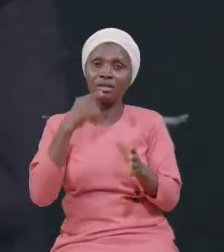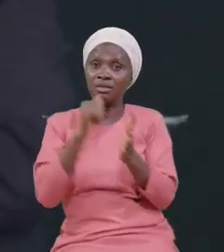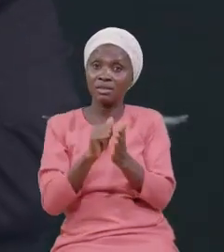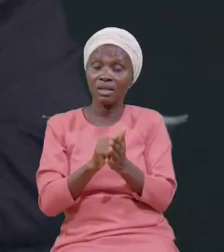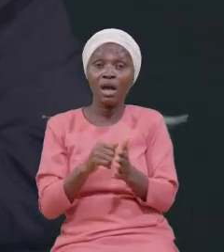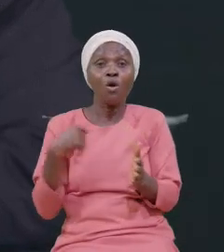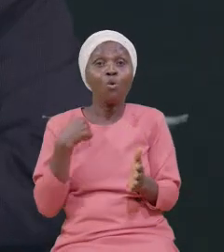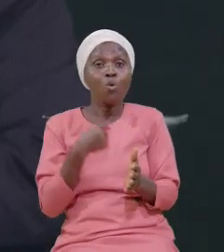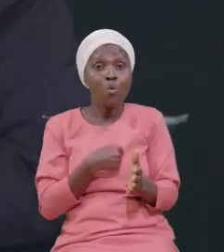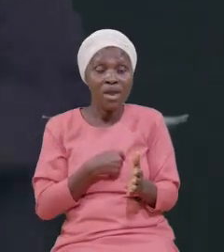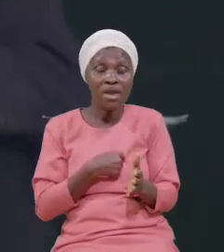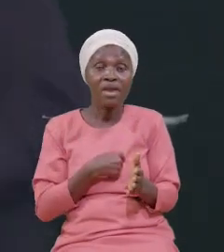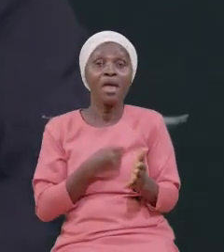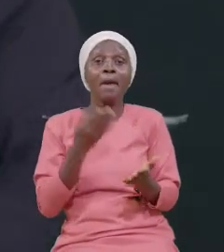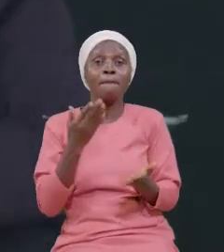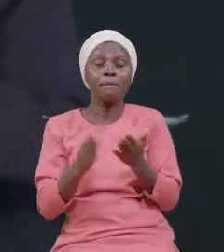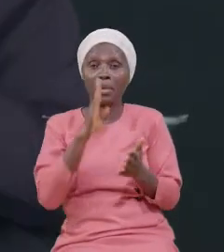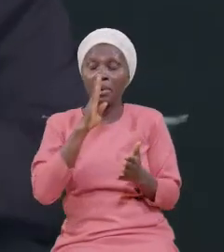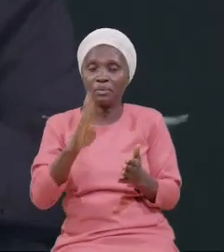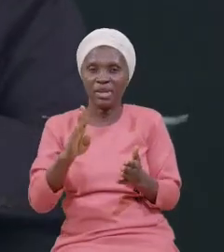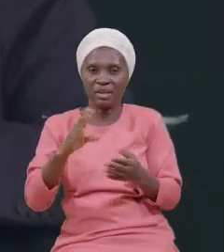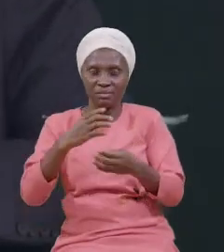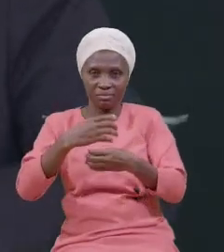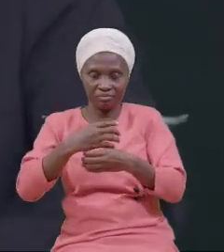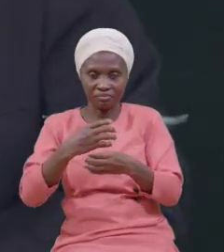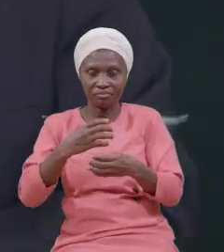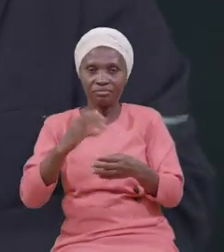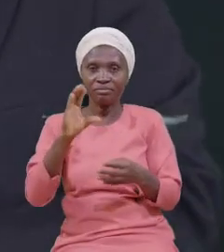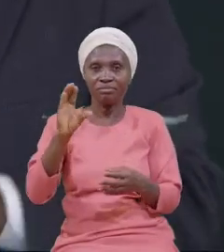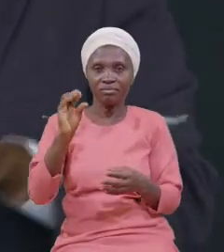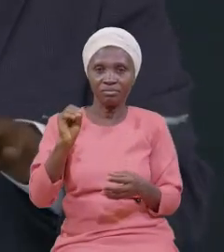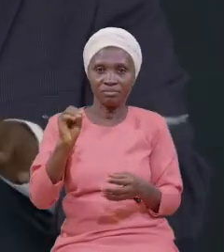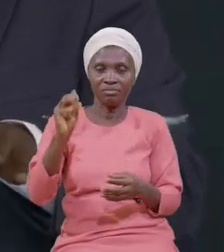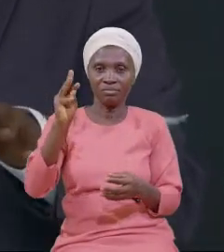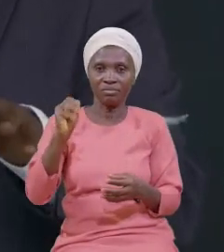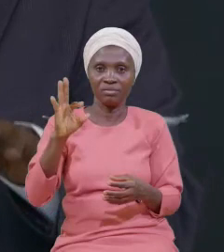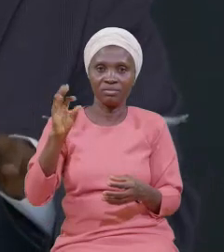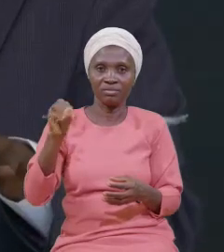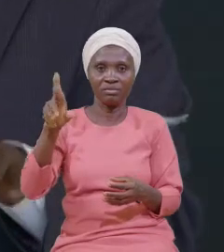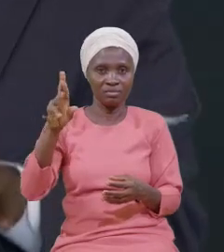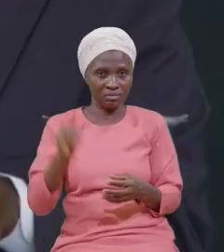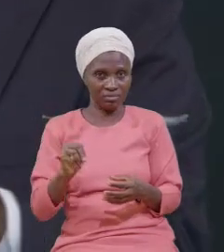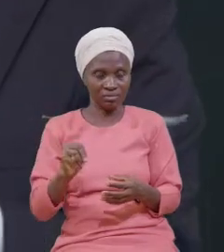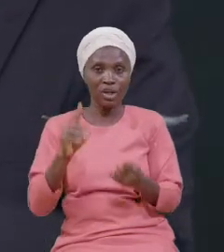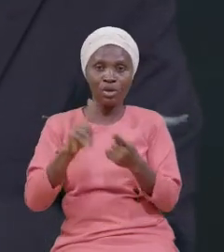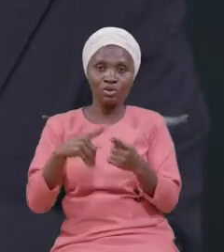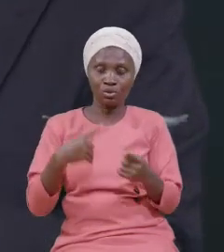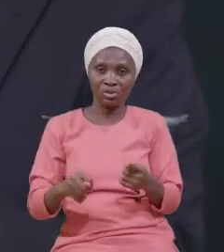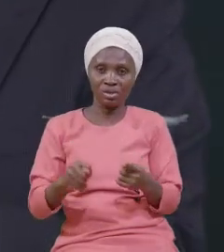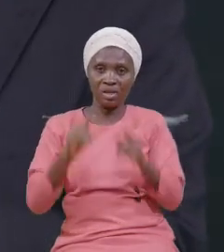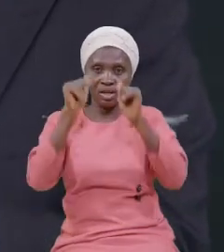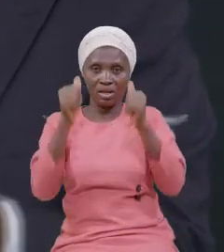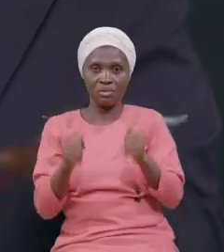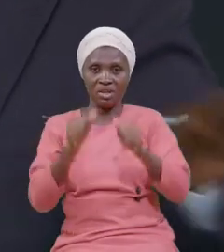be conformed unto the image of his son, that he might